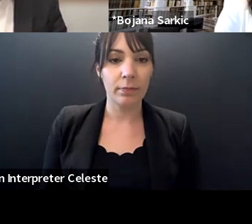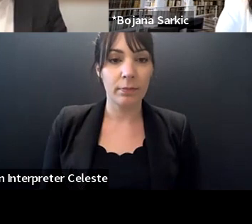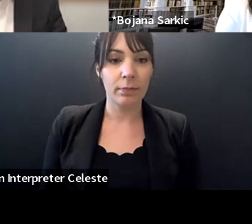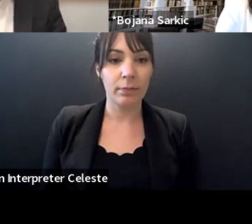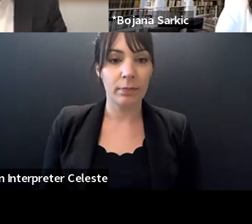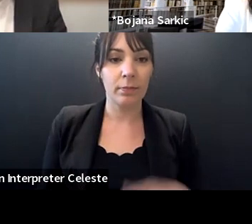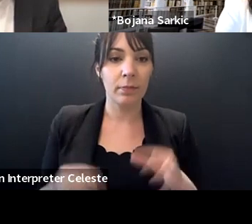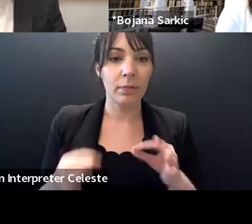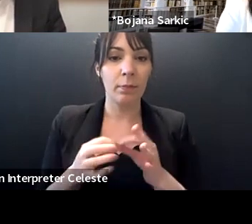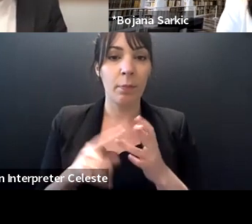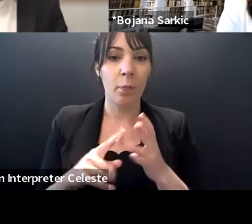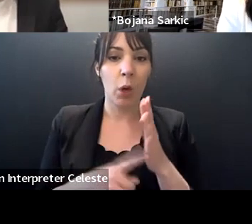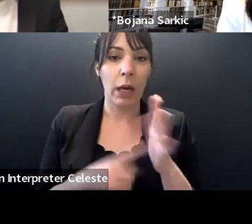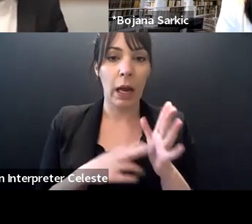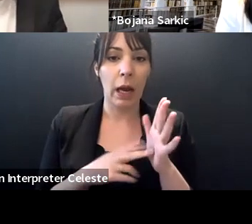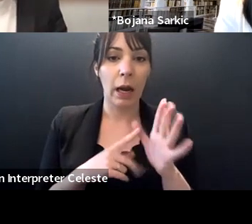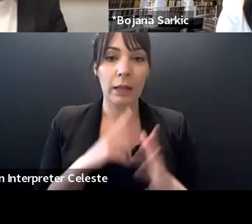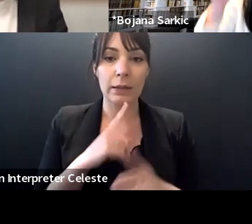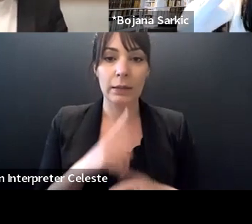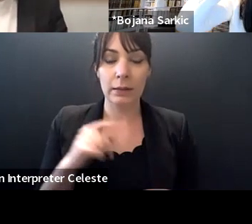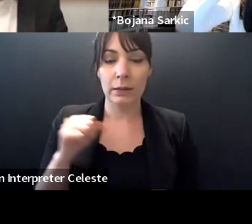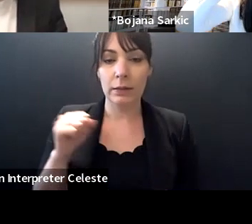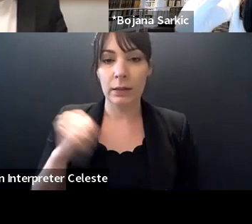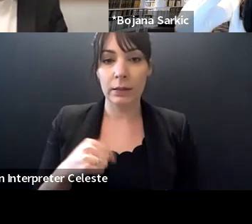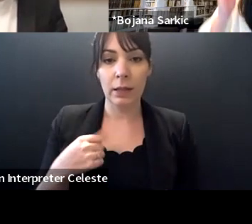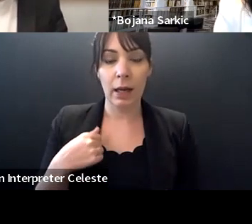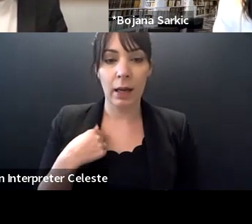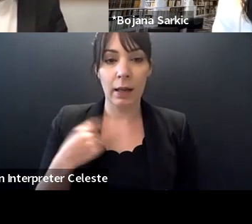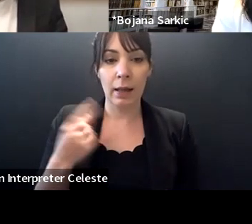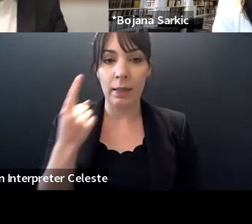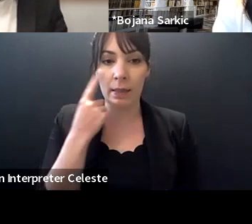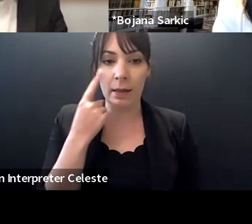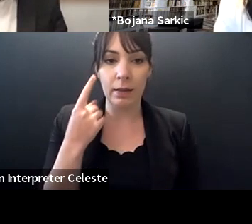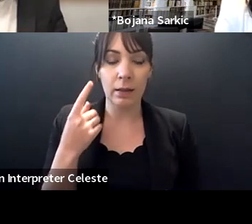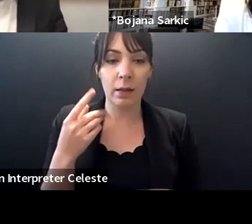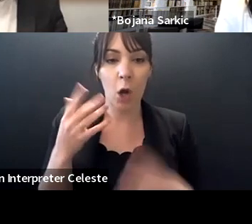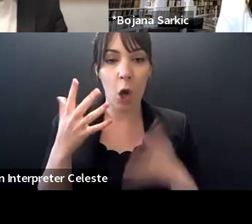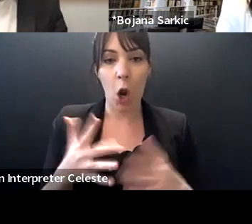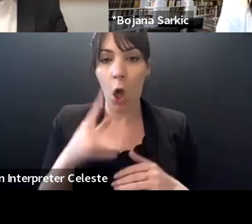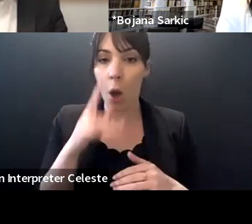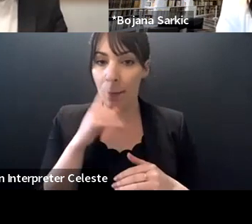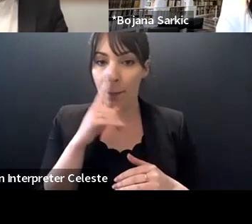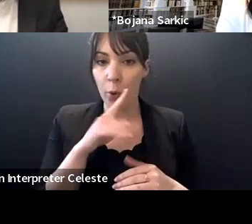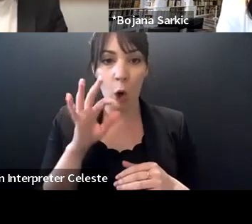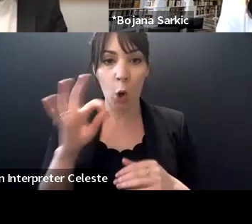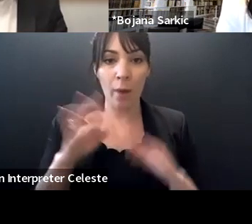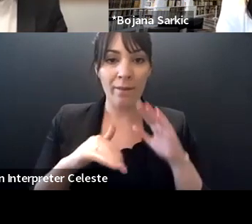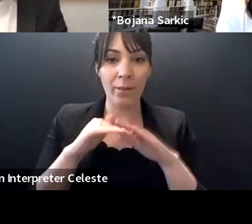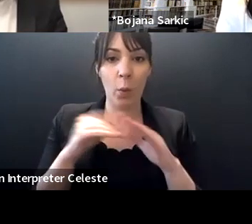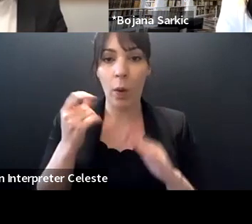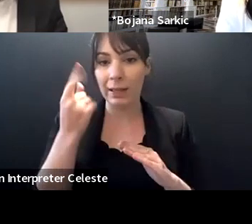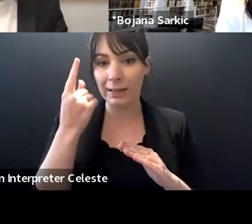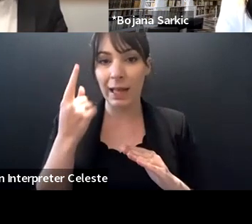Thanks, Danny. So I think there appears to be quite a substantial misconception surrounding the importance